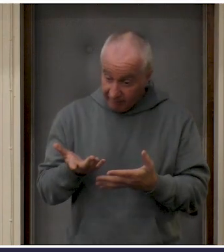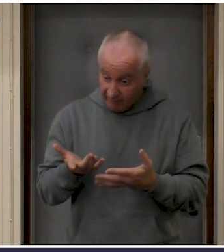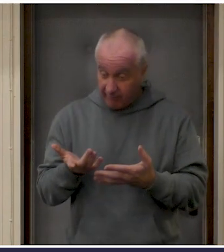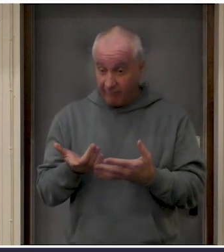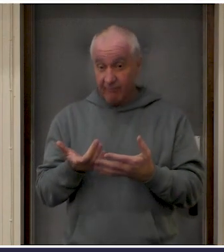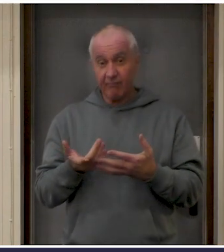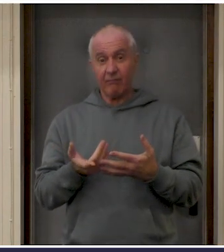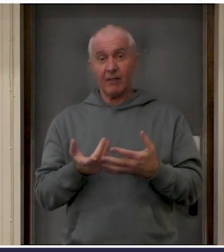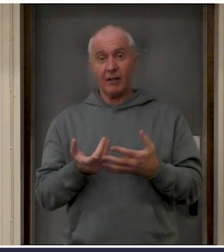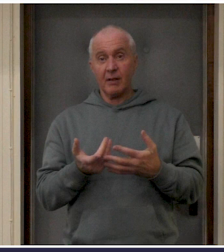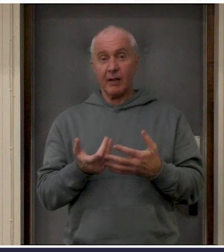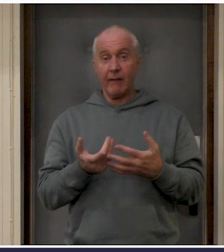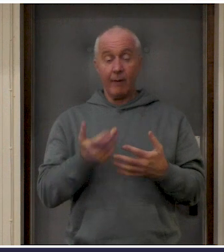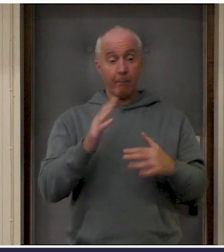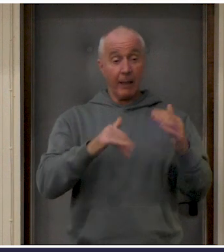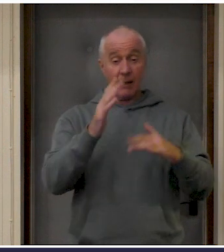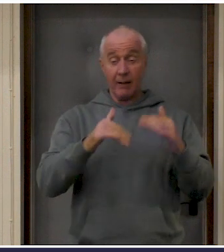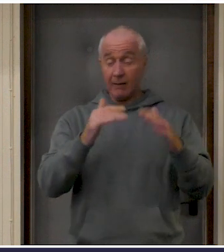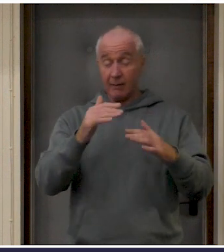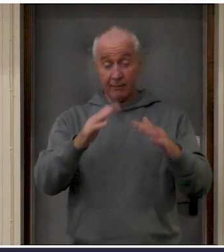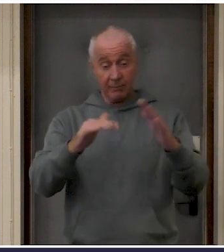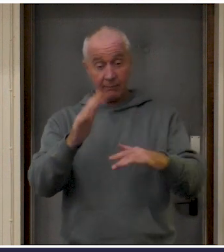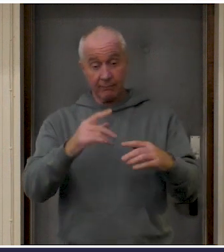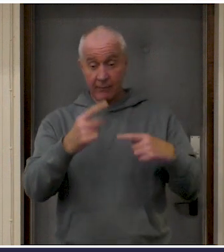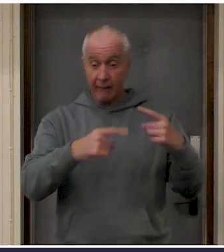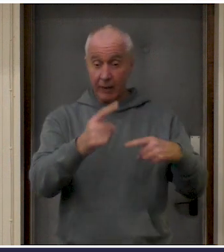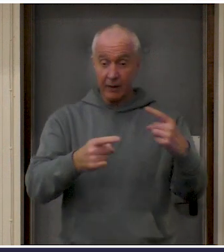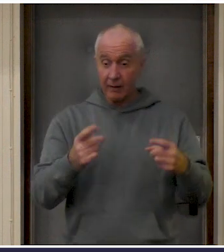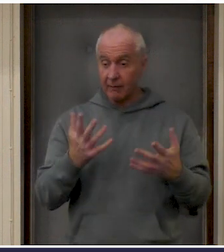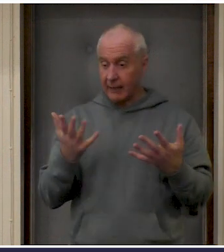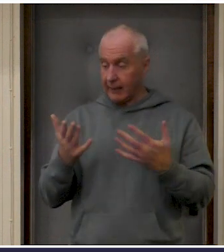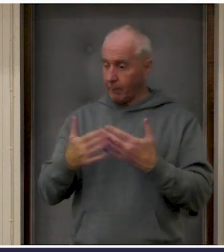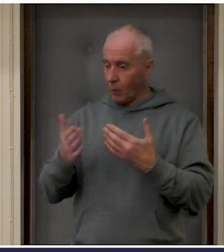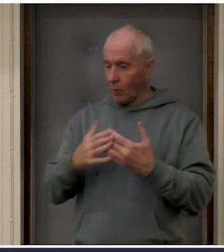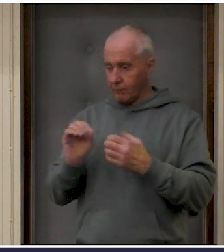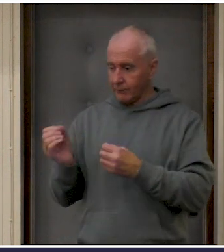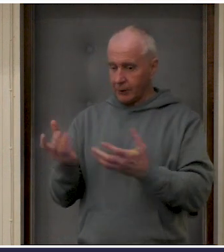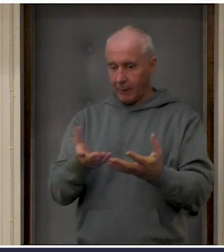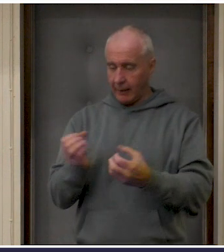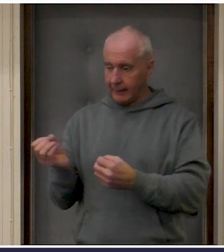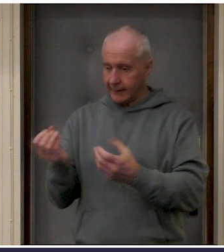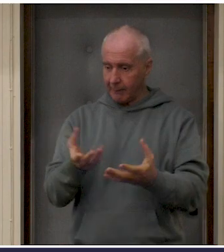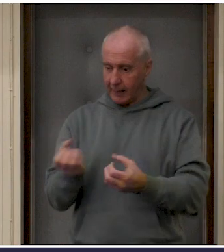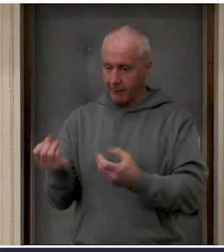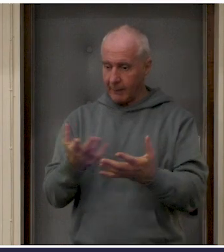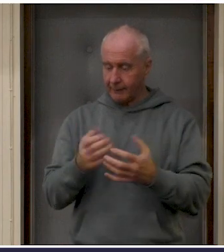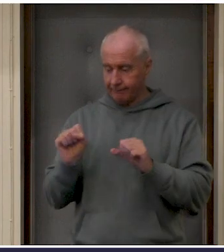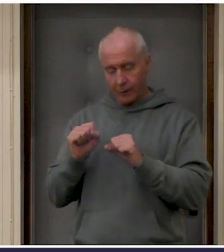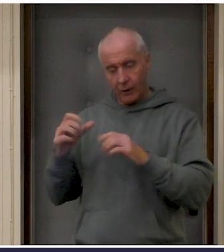If we're going to be building loads and loads of these every year, and all the other technologies are going to be building loads and loads, the supply chain's not ready